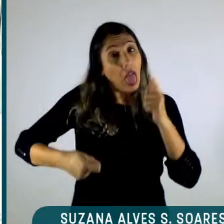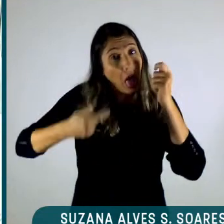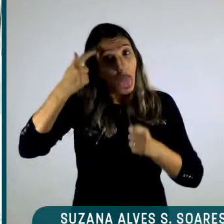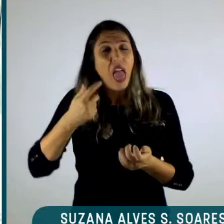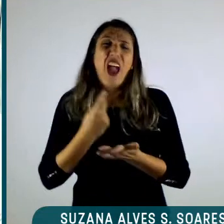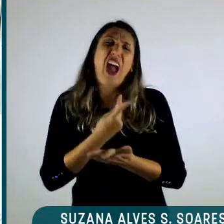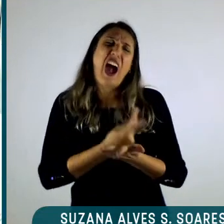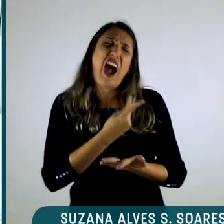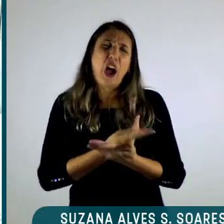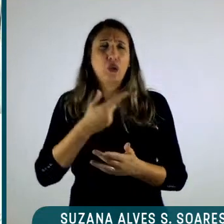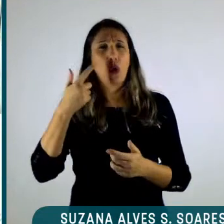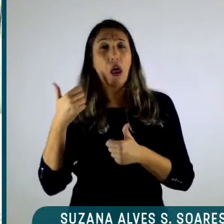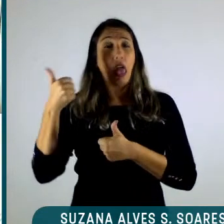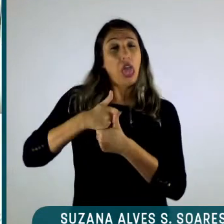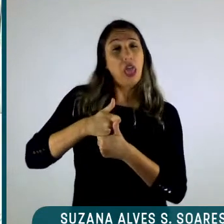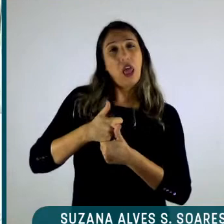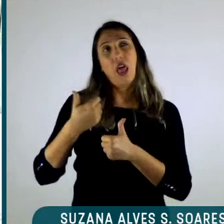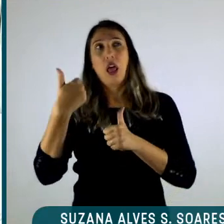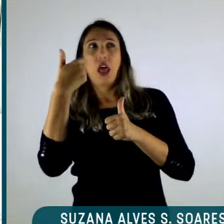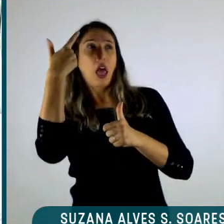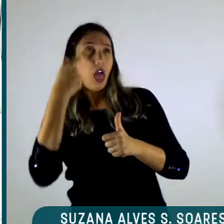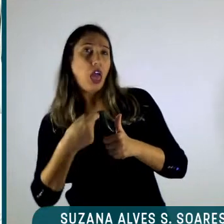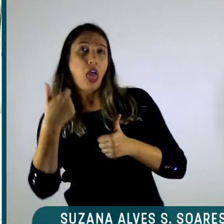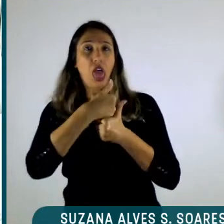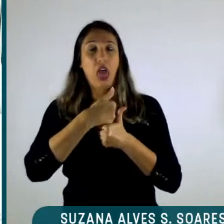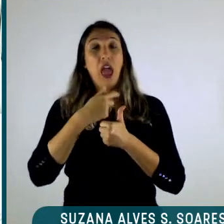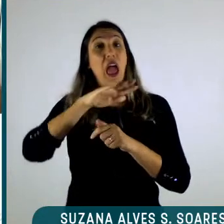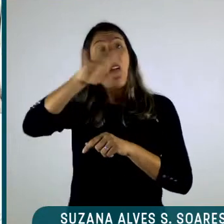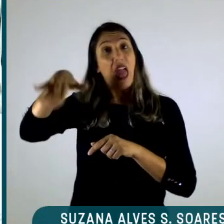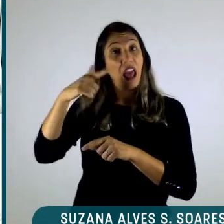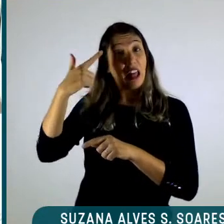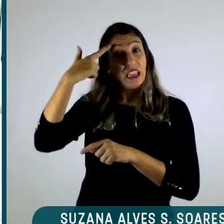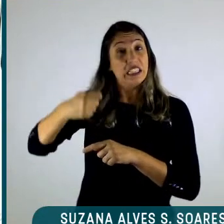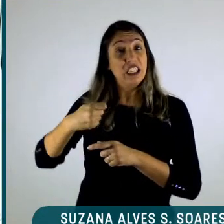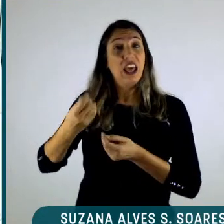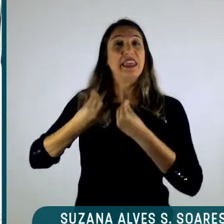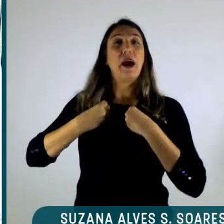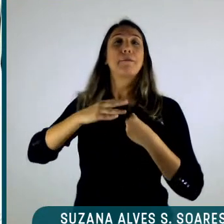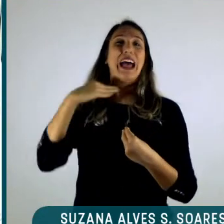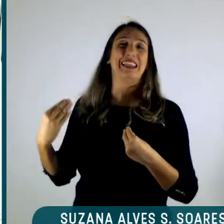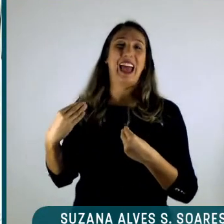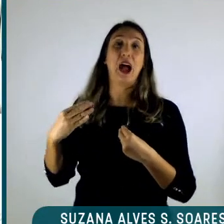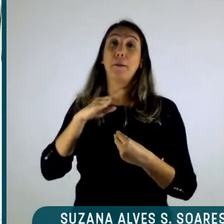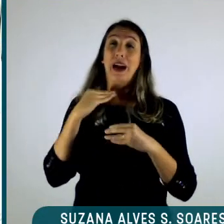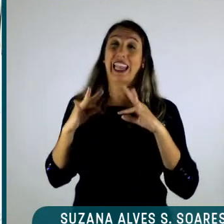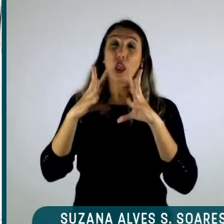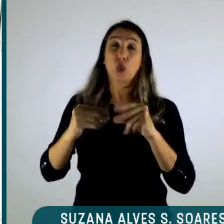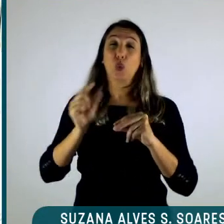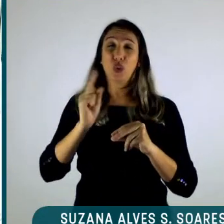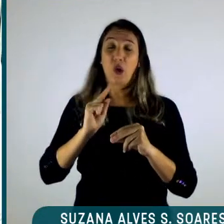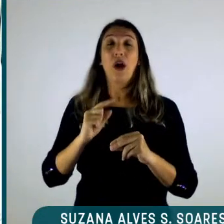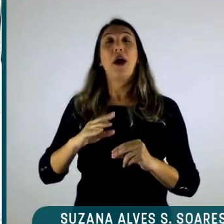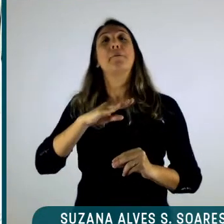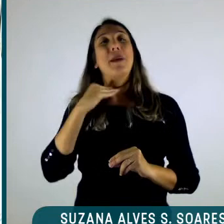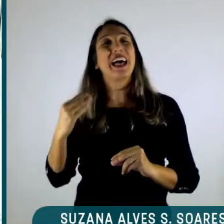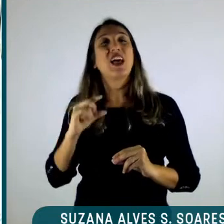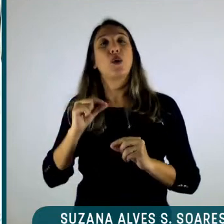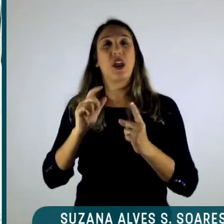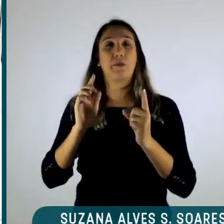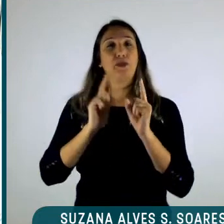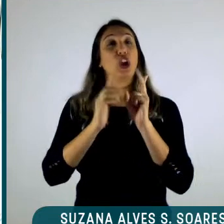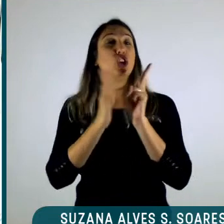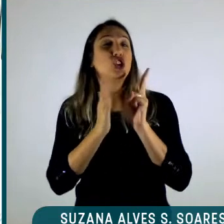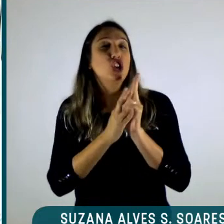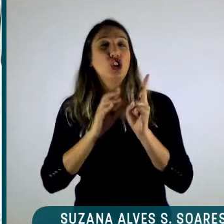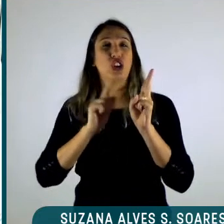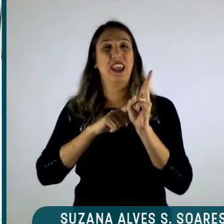and decide, because people are deciding it wrongly. People are deciding for us, and they're deciding to kill us, not to kill us all, but kill us